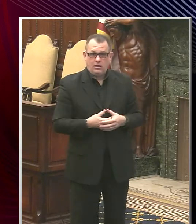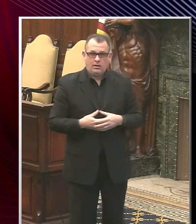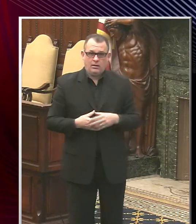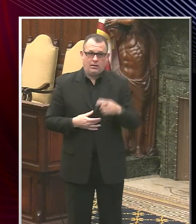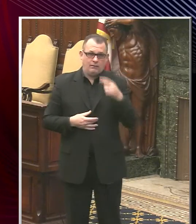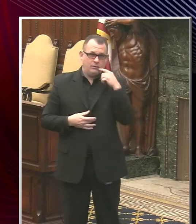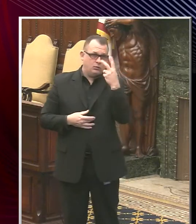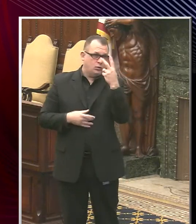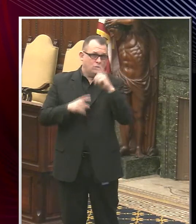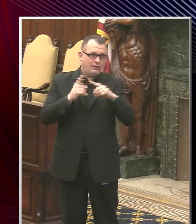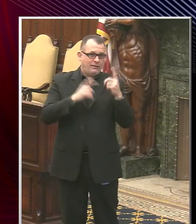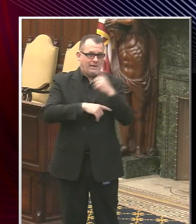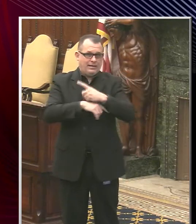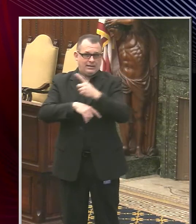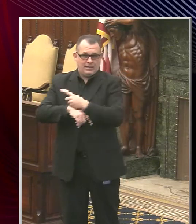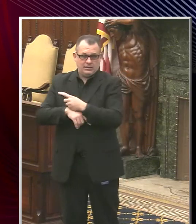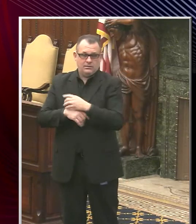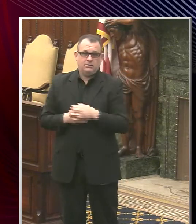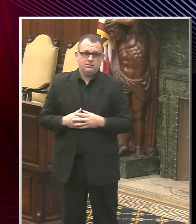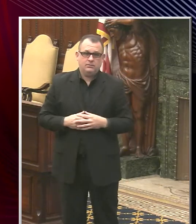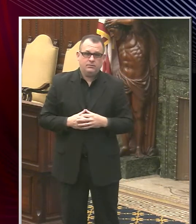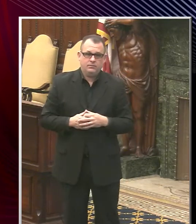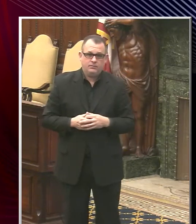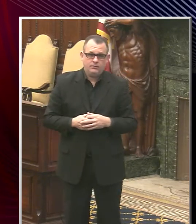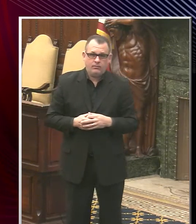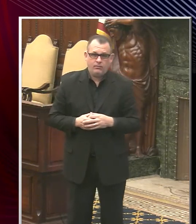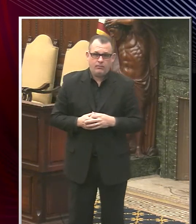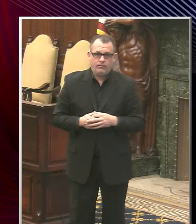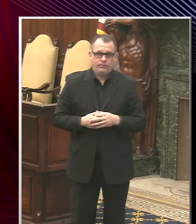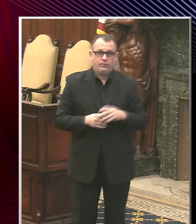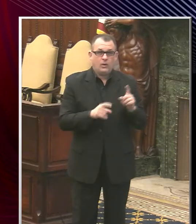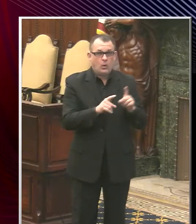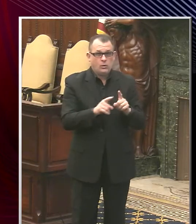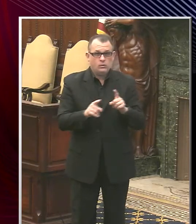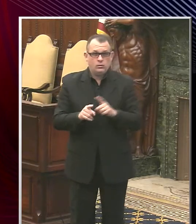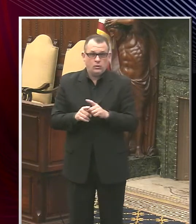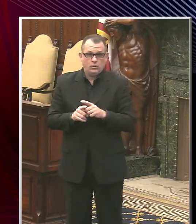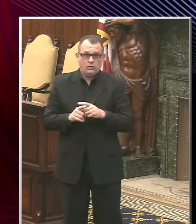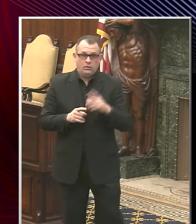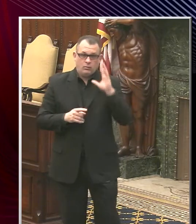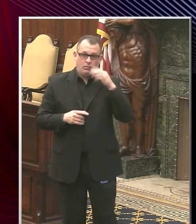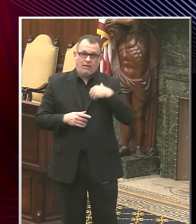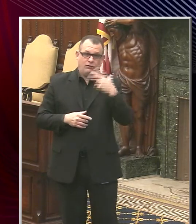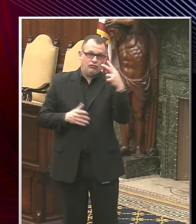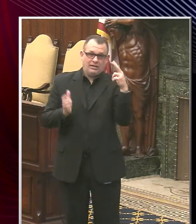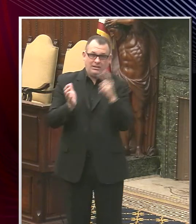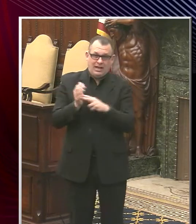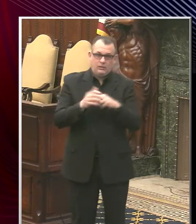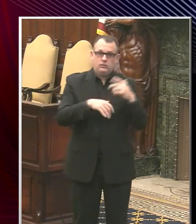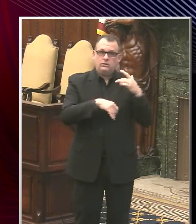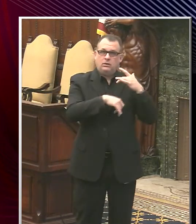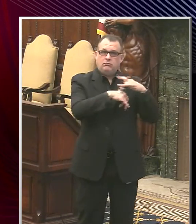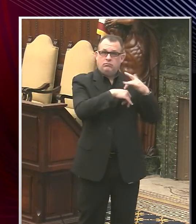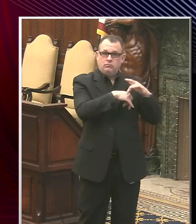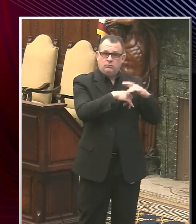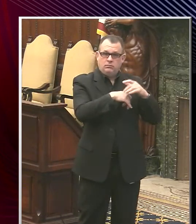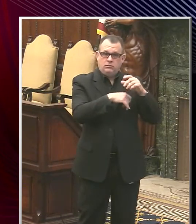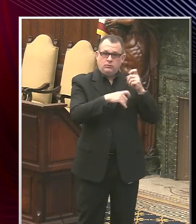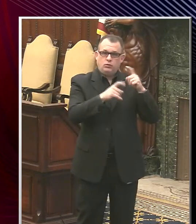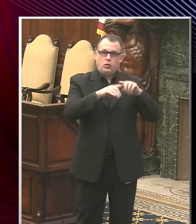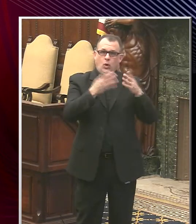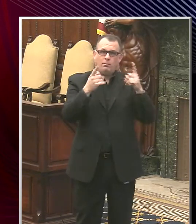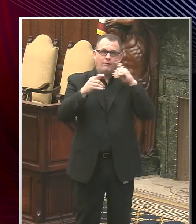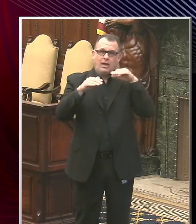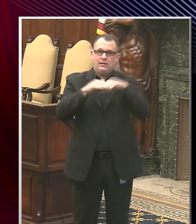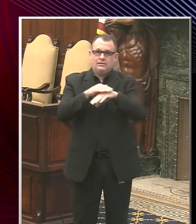days to schedule an appointment. In addition to that, there'll be 3,000 slots that we're going to call open access slots,